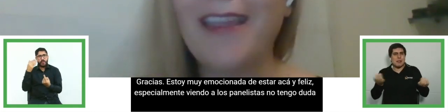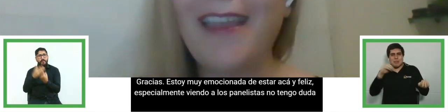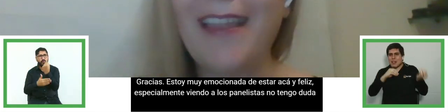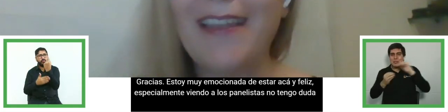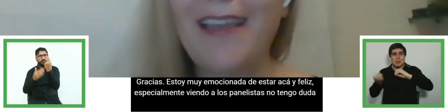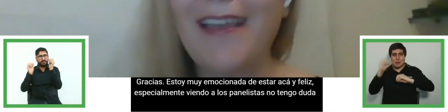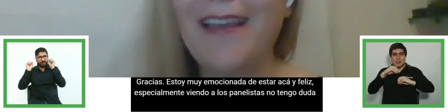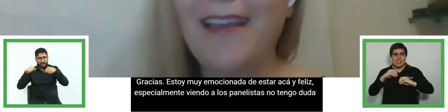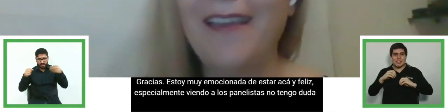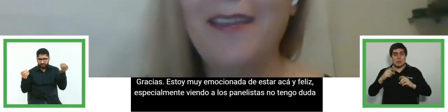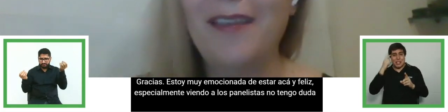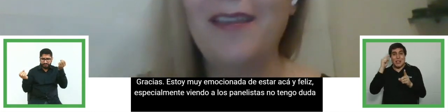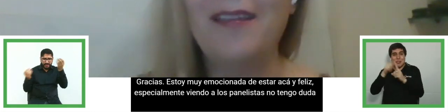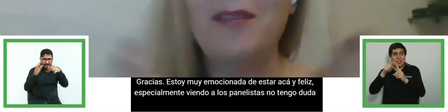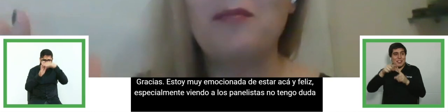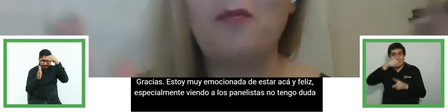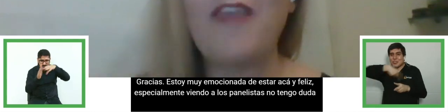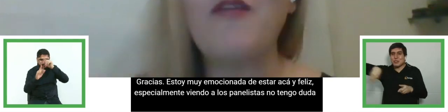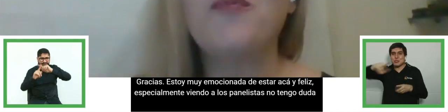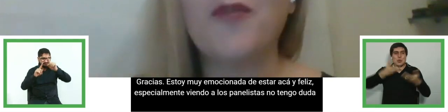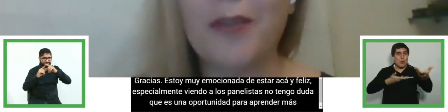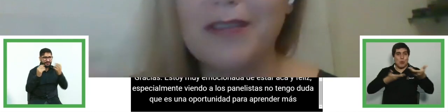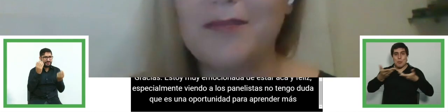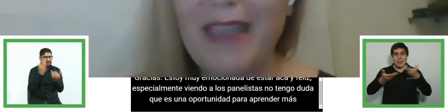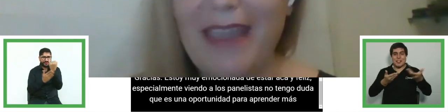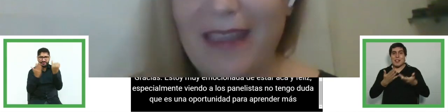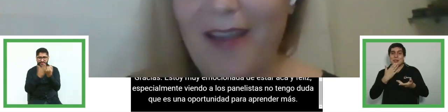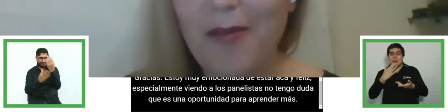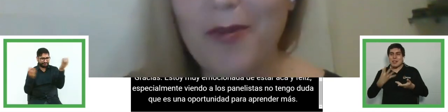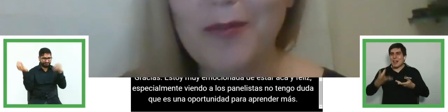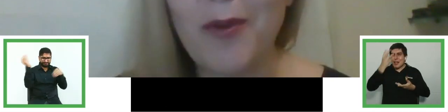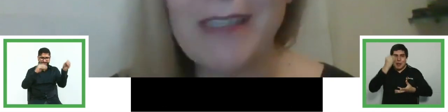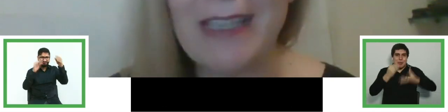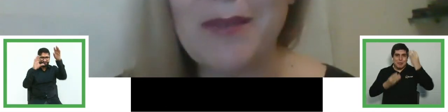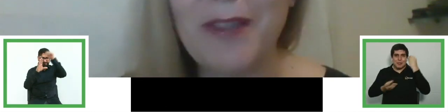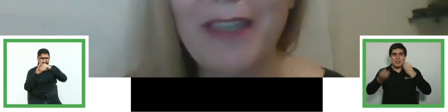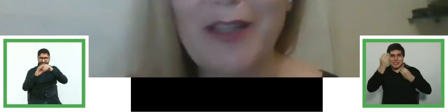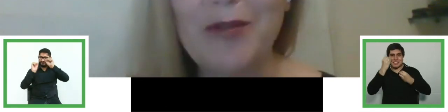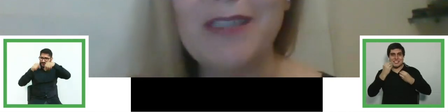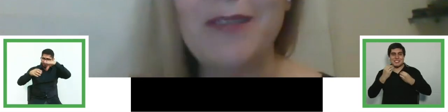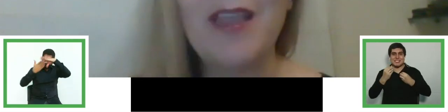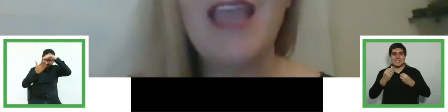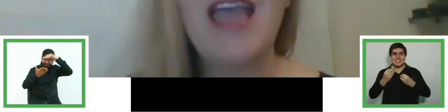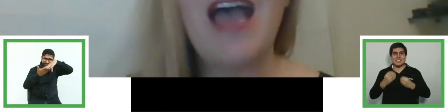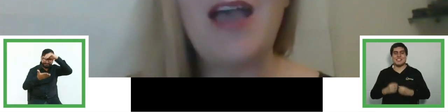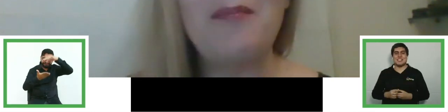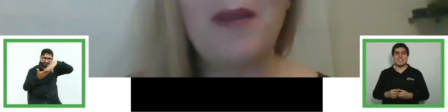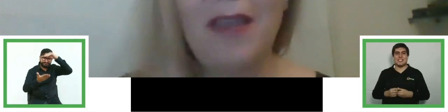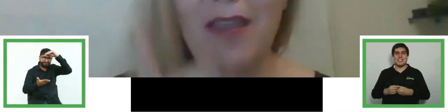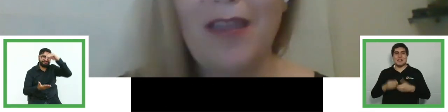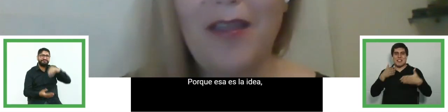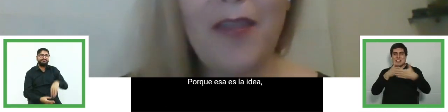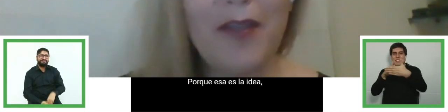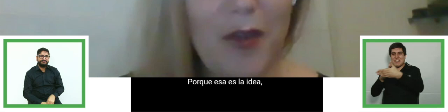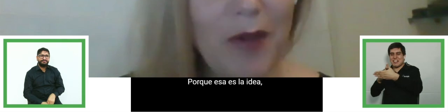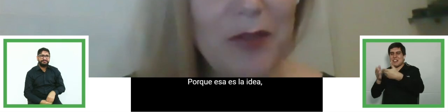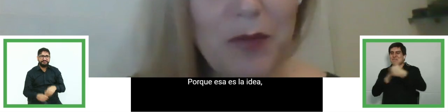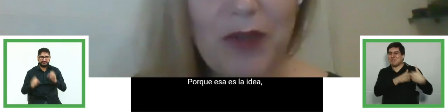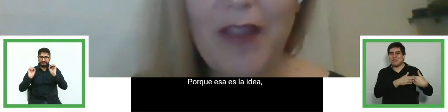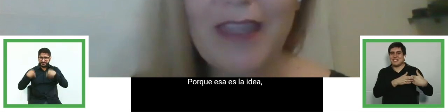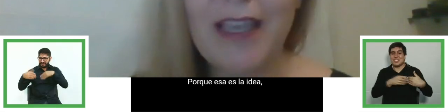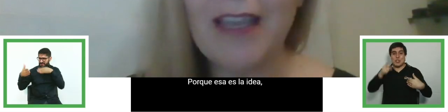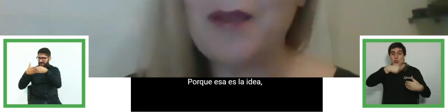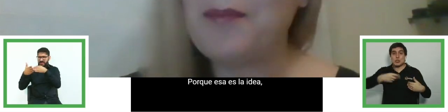borders, making our world more accessible and inclusive. Are they going to put on the presentation, please?